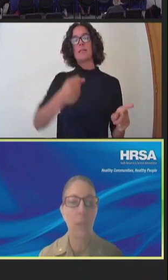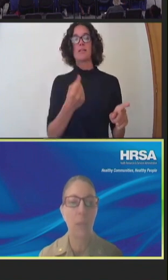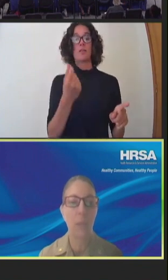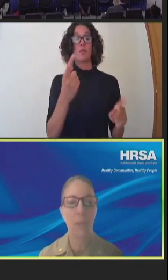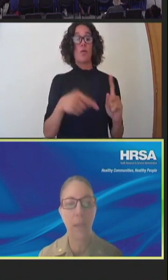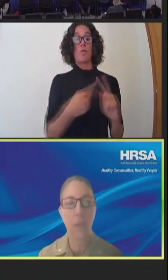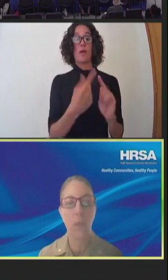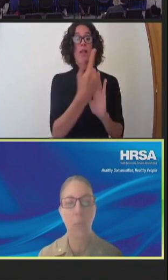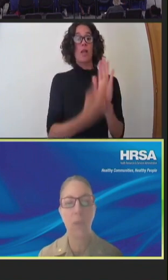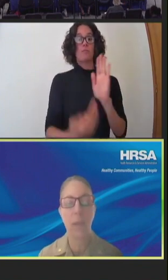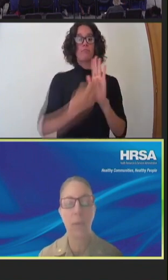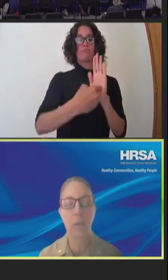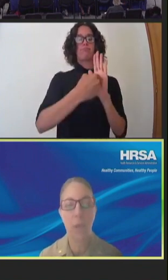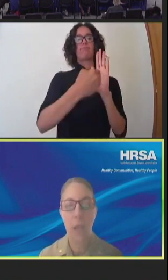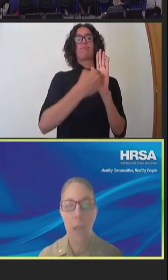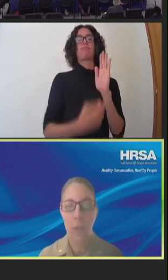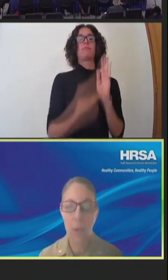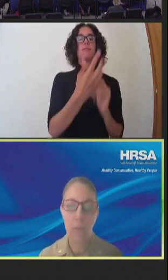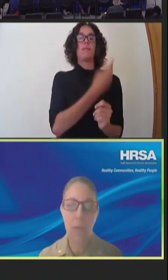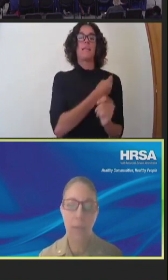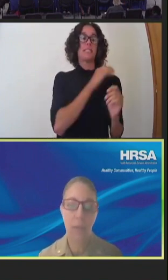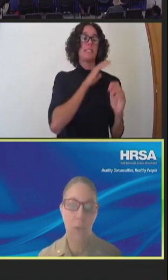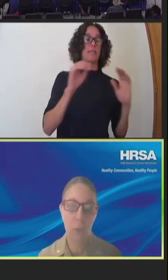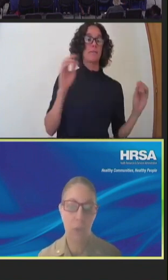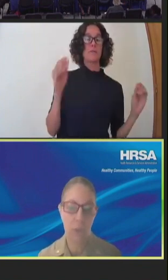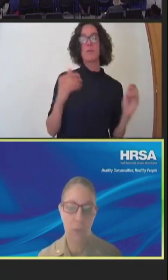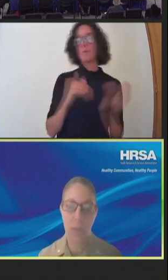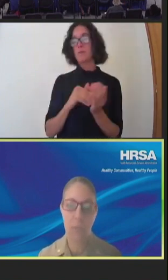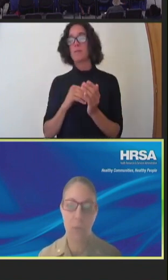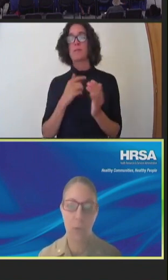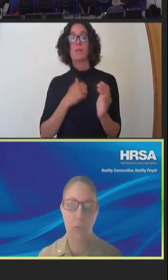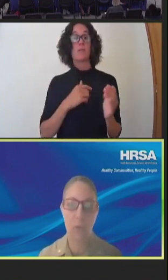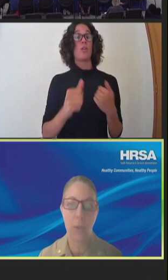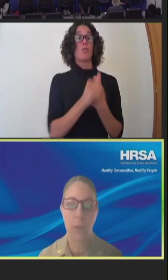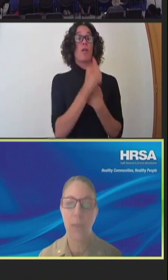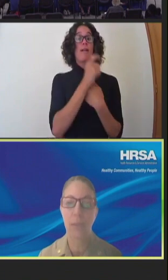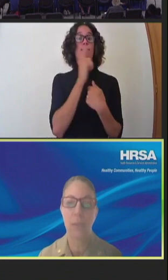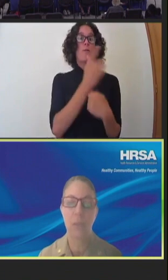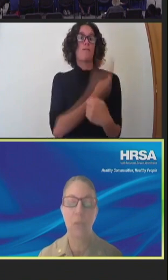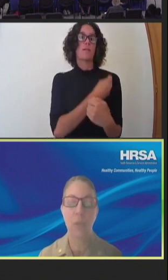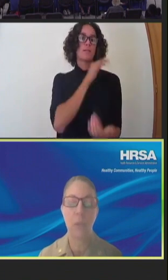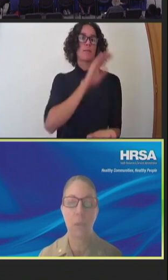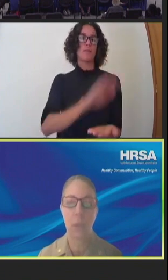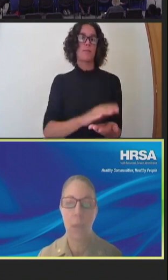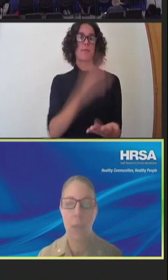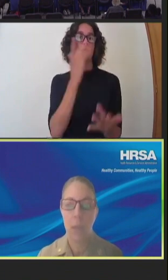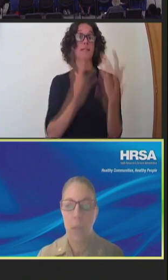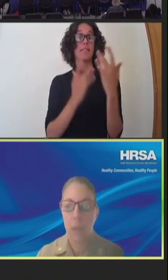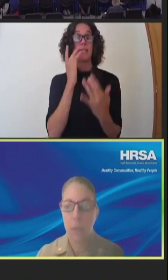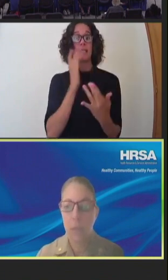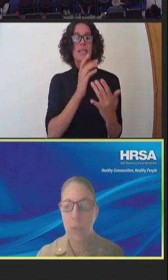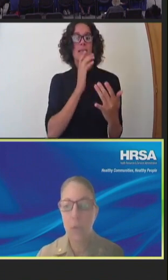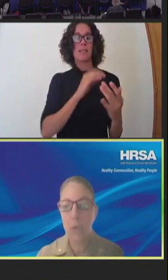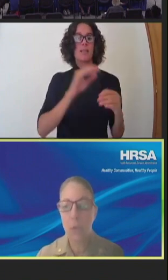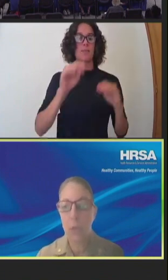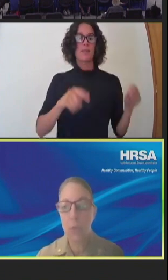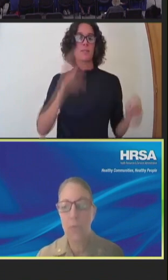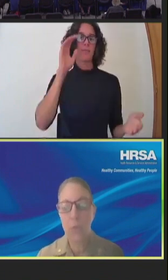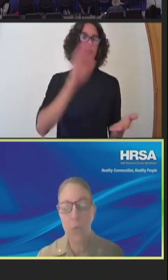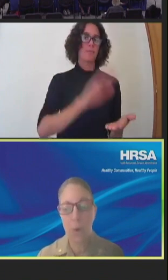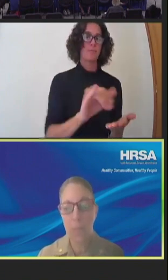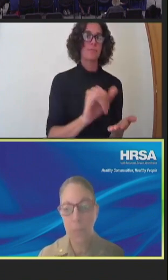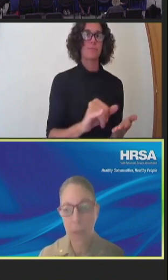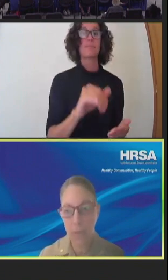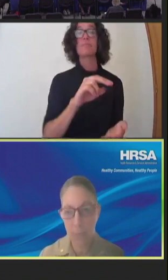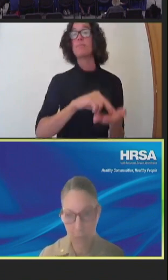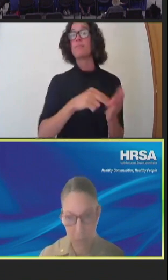companies and healthcare providers threatened vaccine shortages and reduced U.S. vaccination rates. So in fiscal year